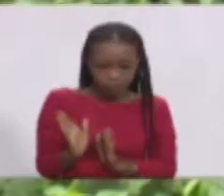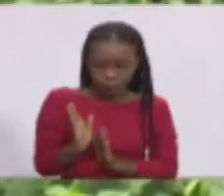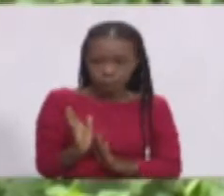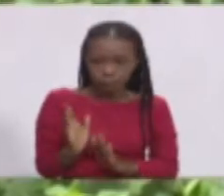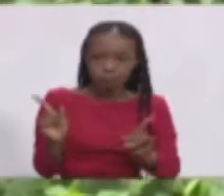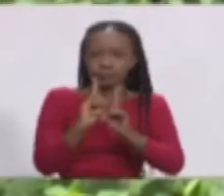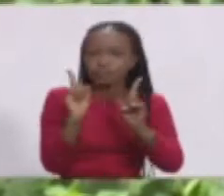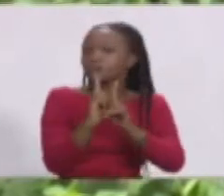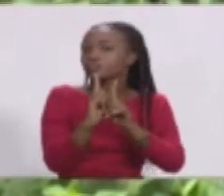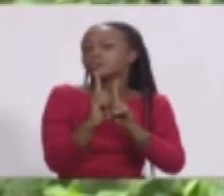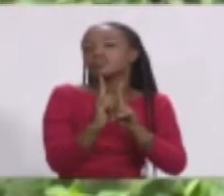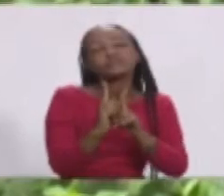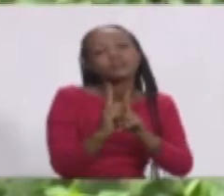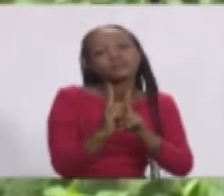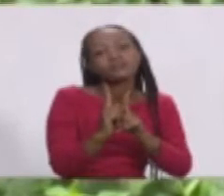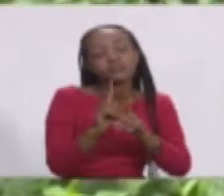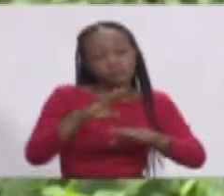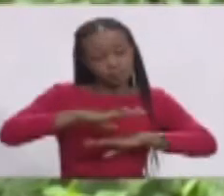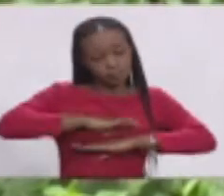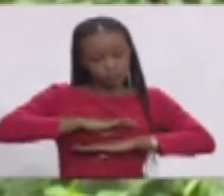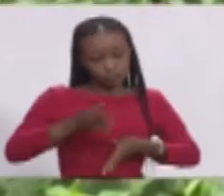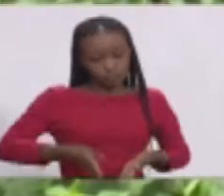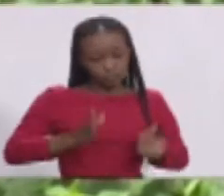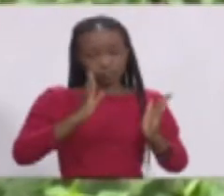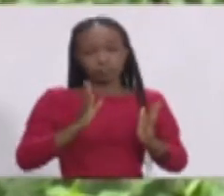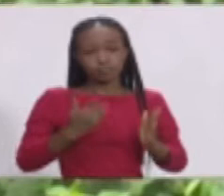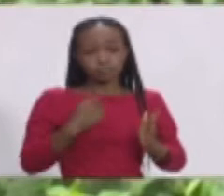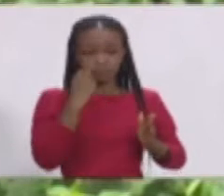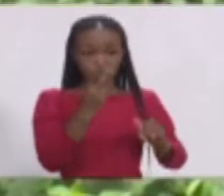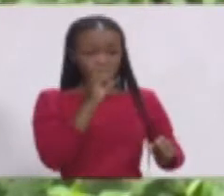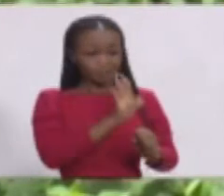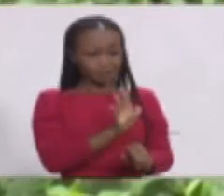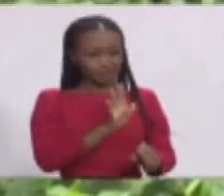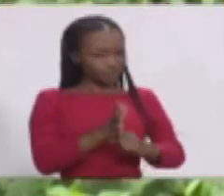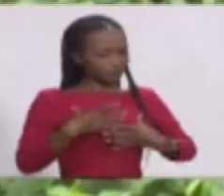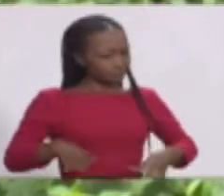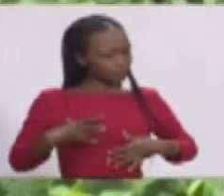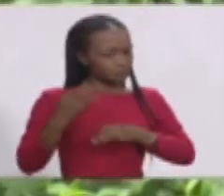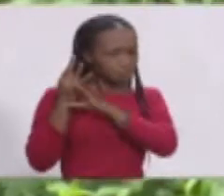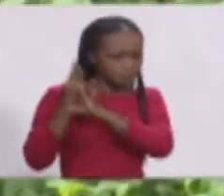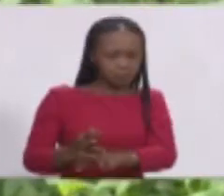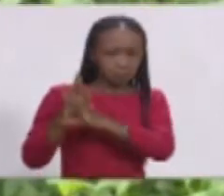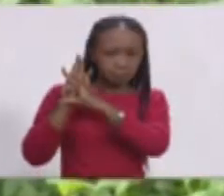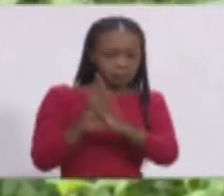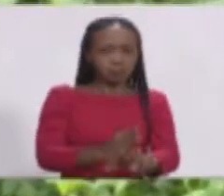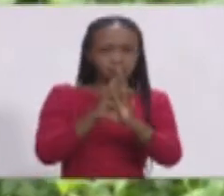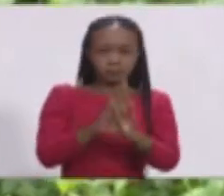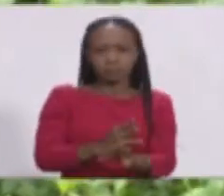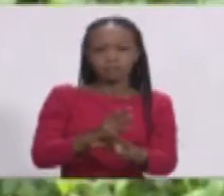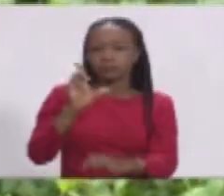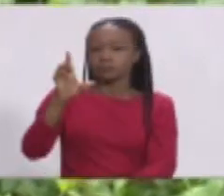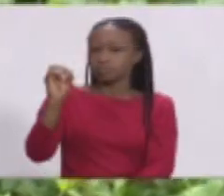In terms of enough measures, I've seen a lot of people pushing for a lockdown. Personally, I think we've locked down as much as we